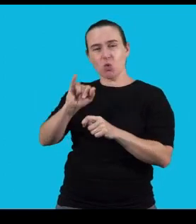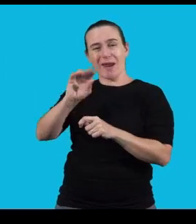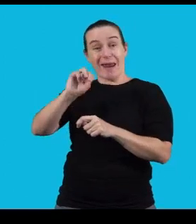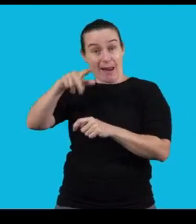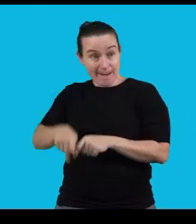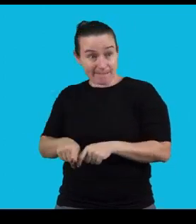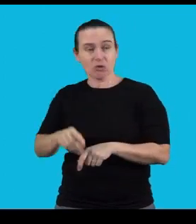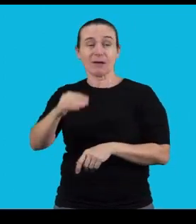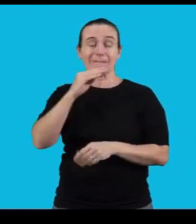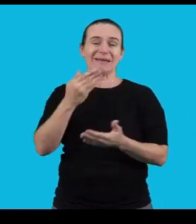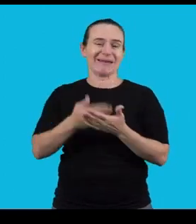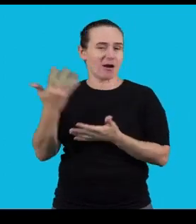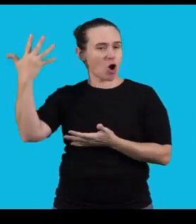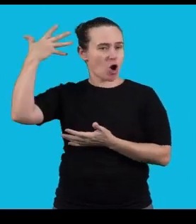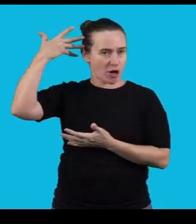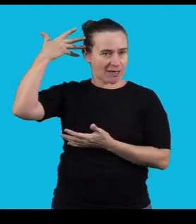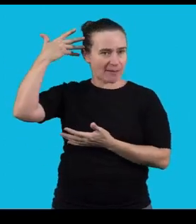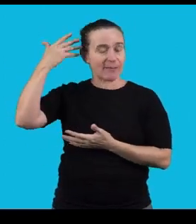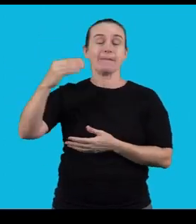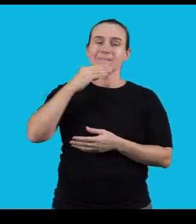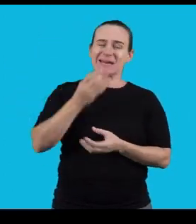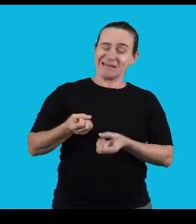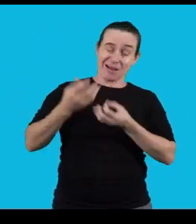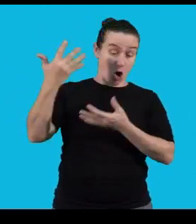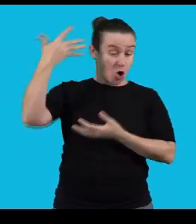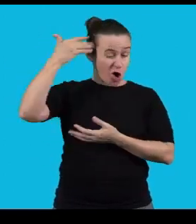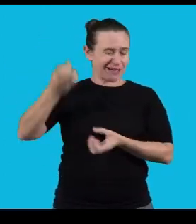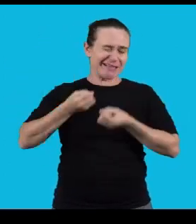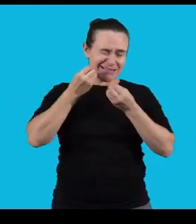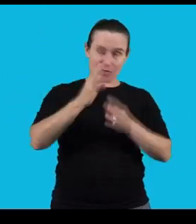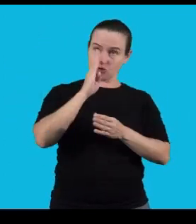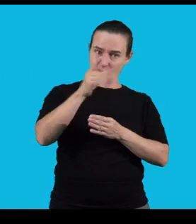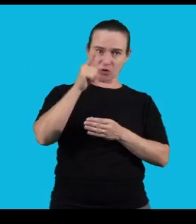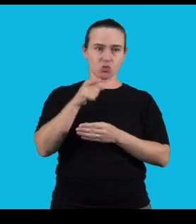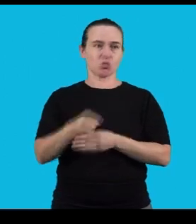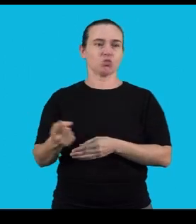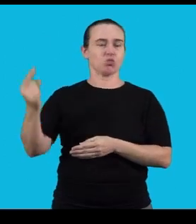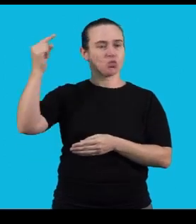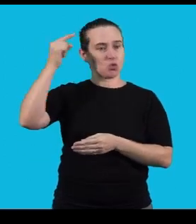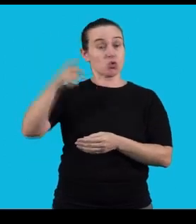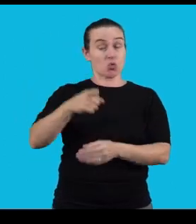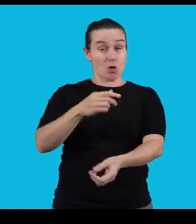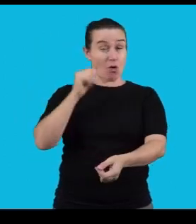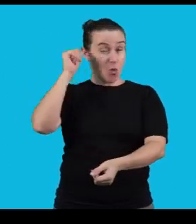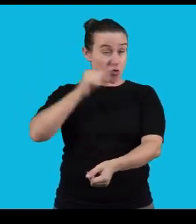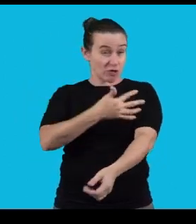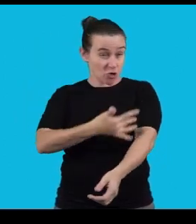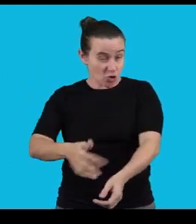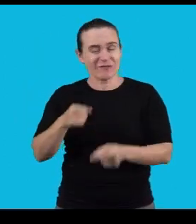solution is cochlear implant, which sends signals directly to the auditory nerve, which will now send it to